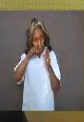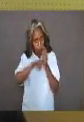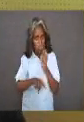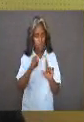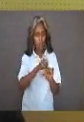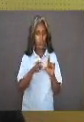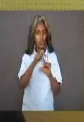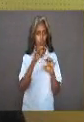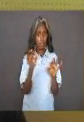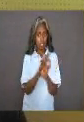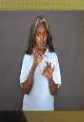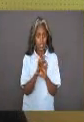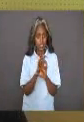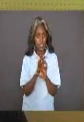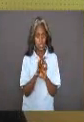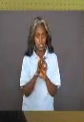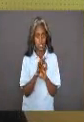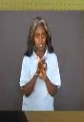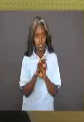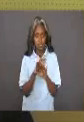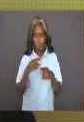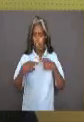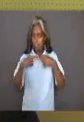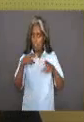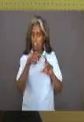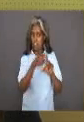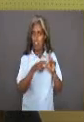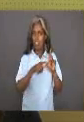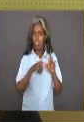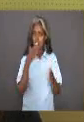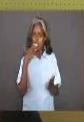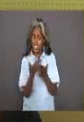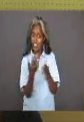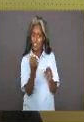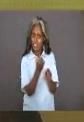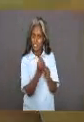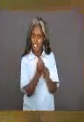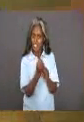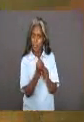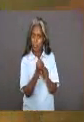of trigonometric functions for related angles. Good work!